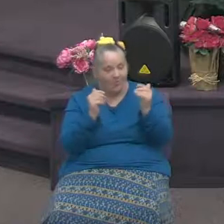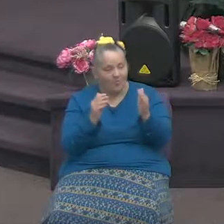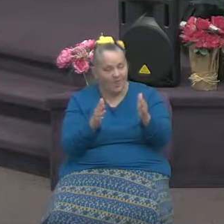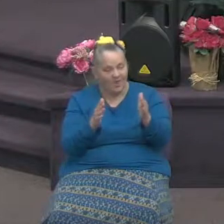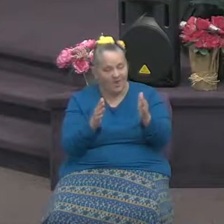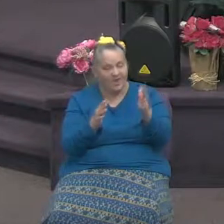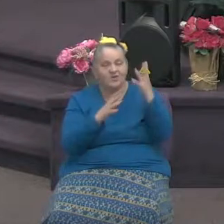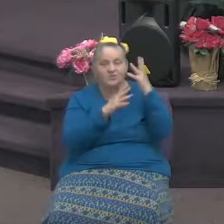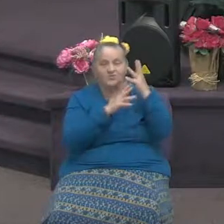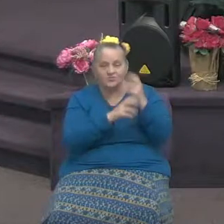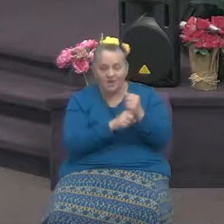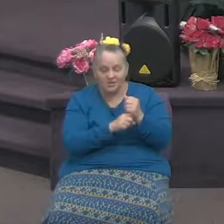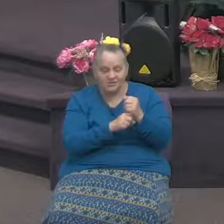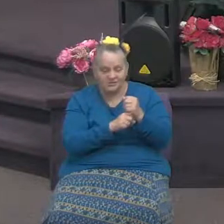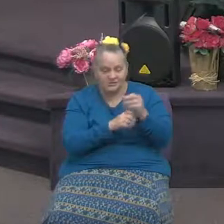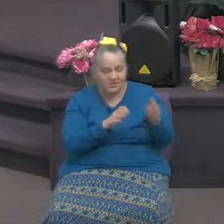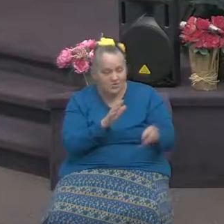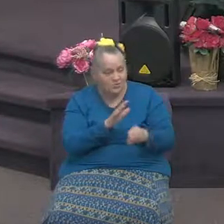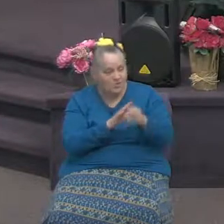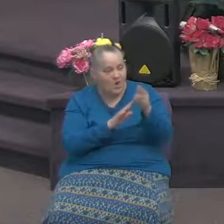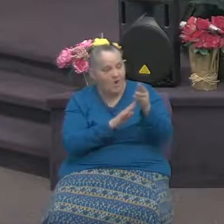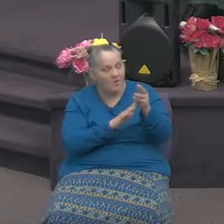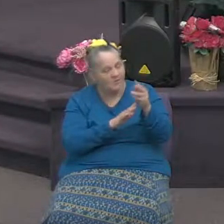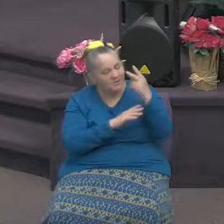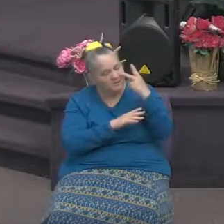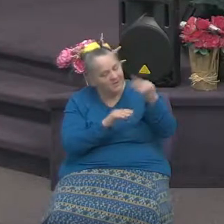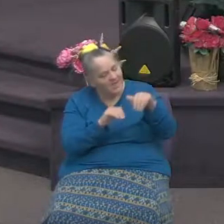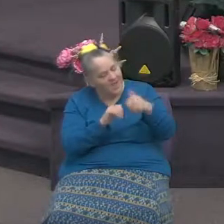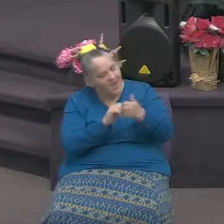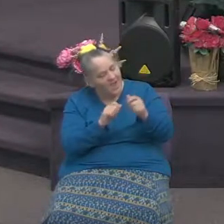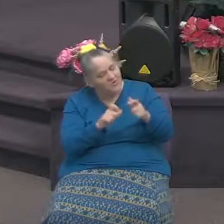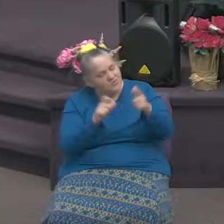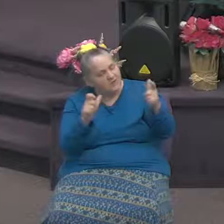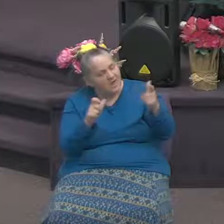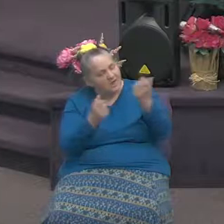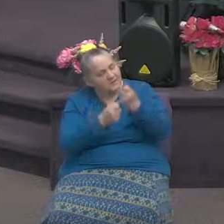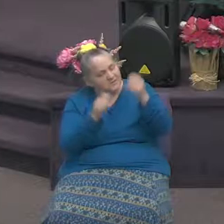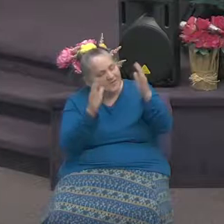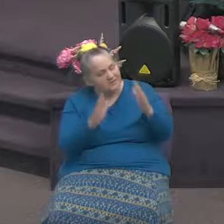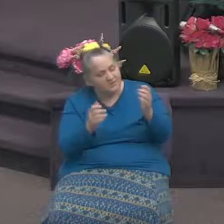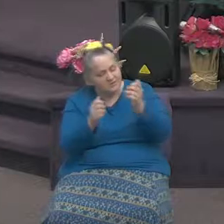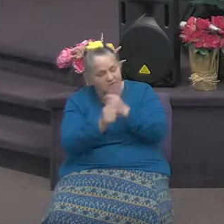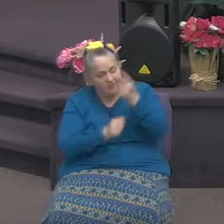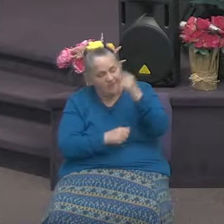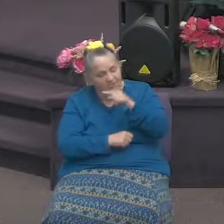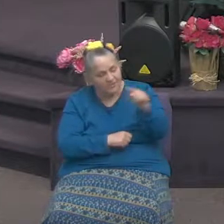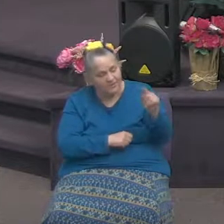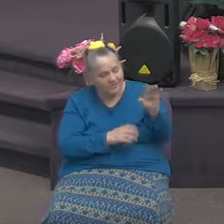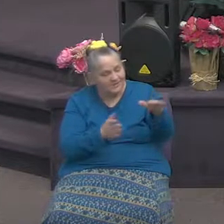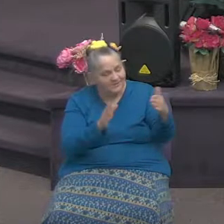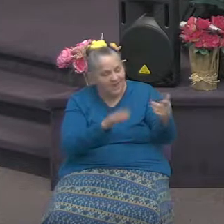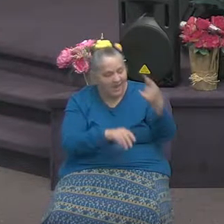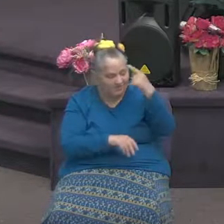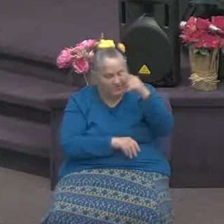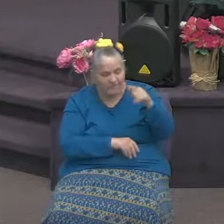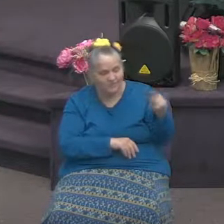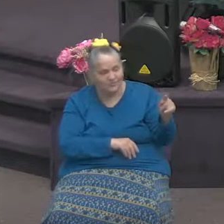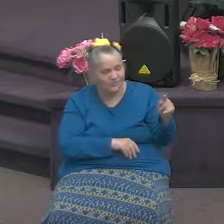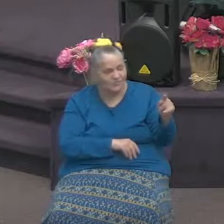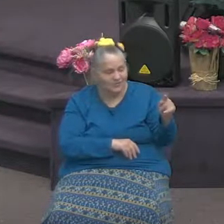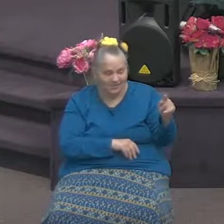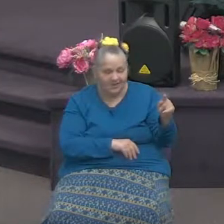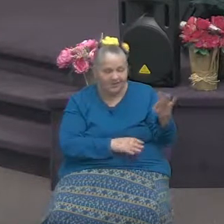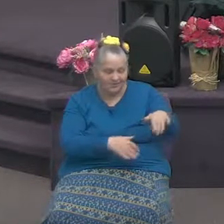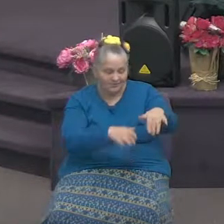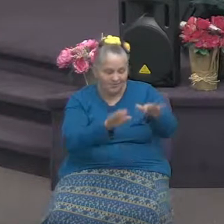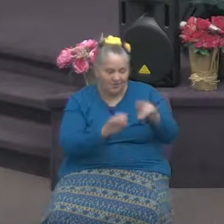and your trust can grow, and that you can see how great our Savior's love for you, that he died for you, that he